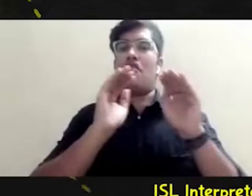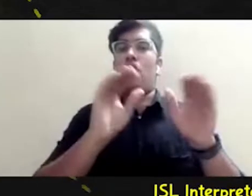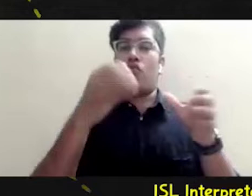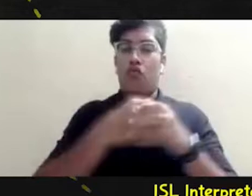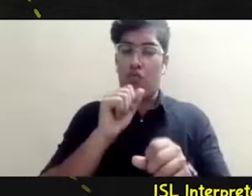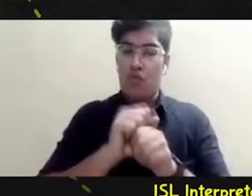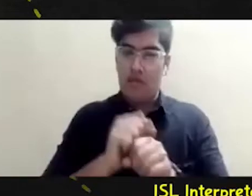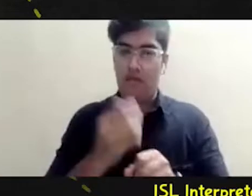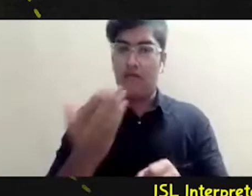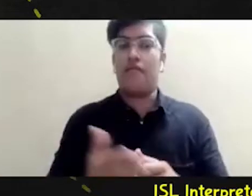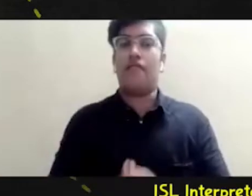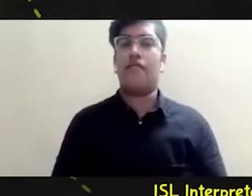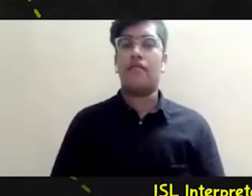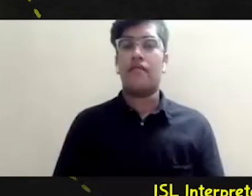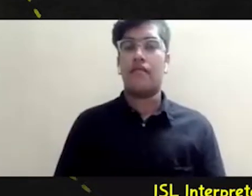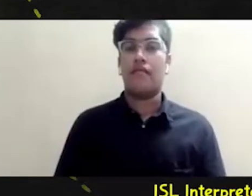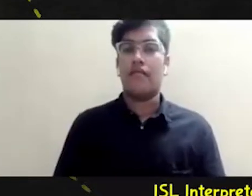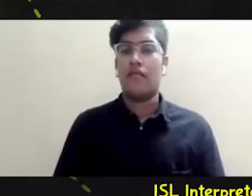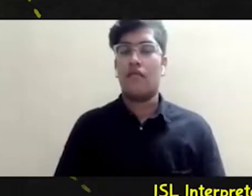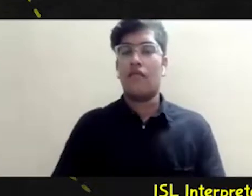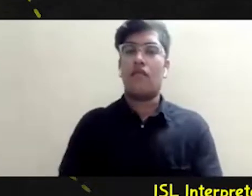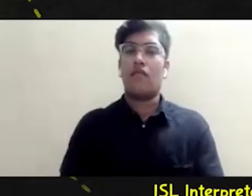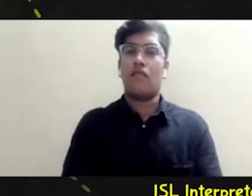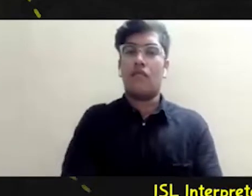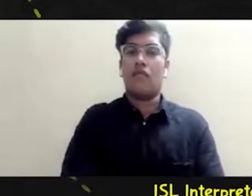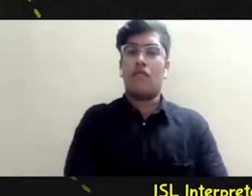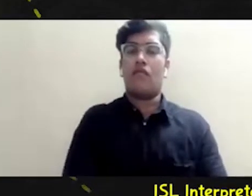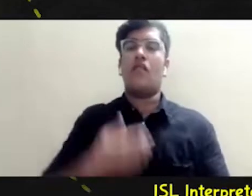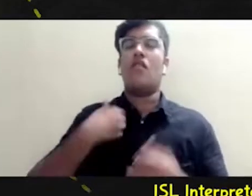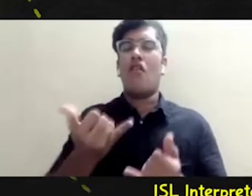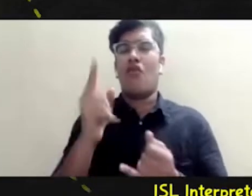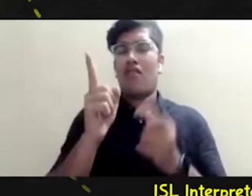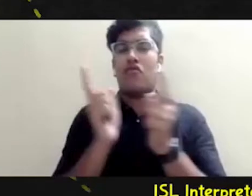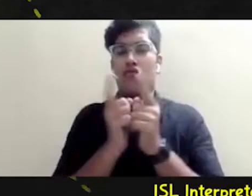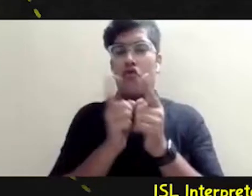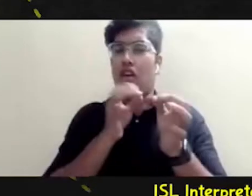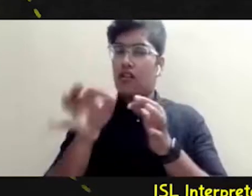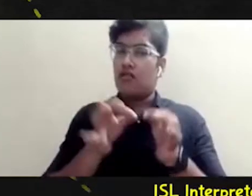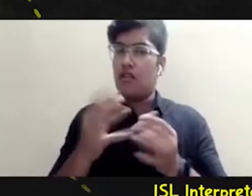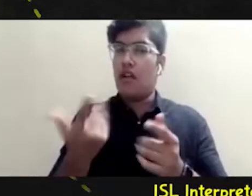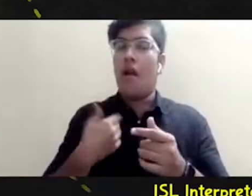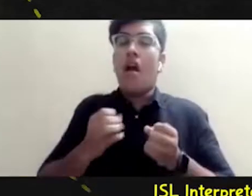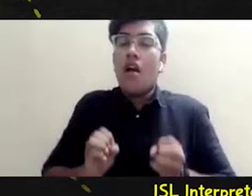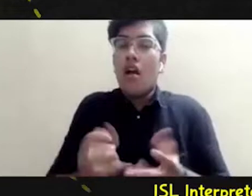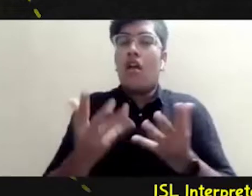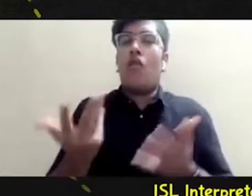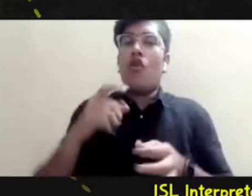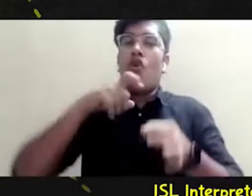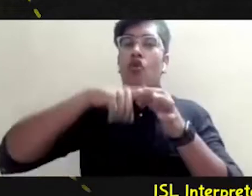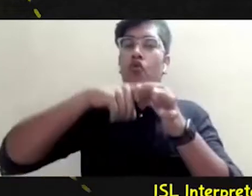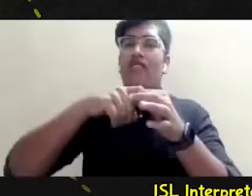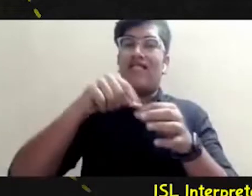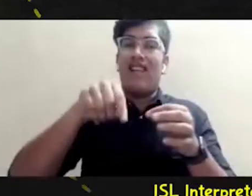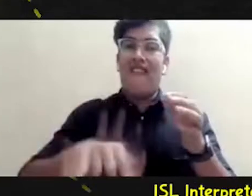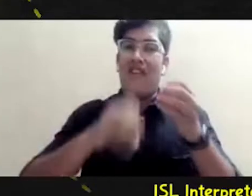Now, I'm going to set some context first. I'd like to begin by putting forth a lot of these questions that